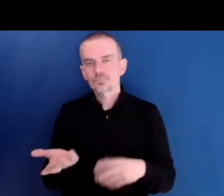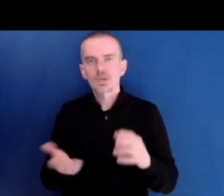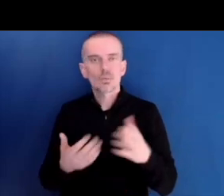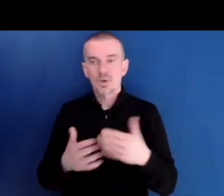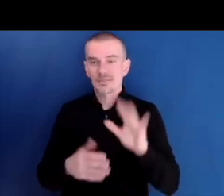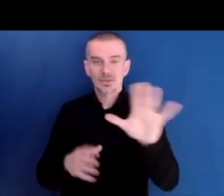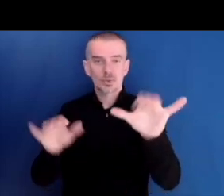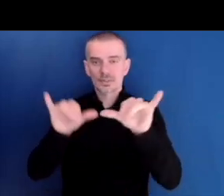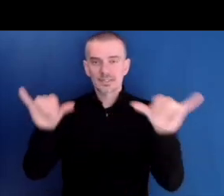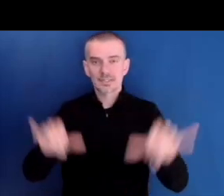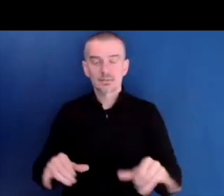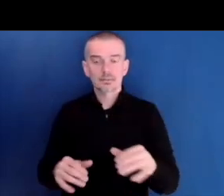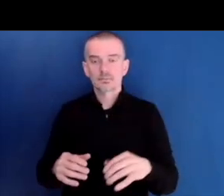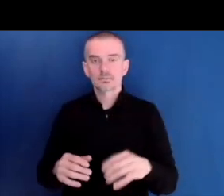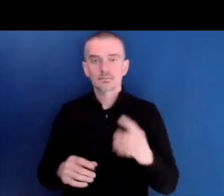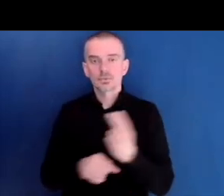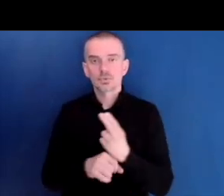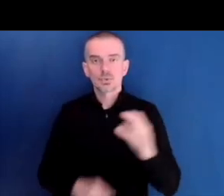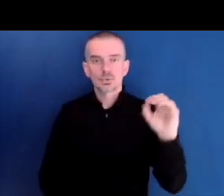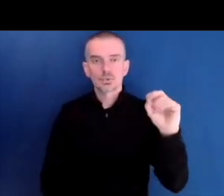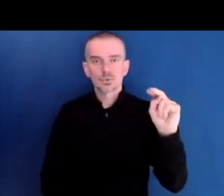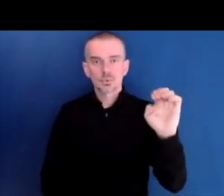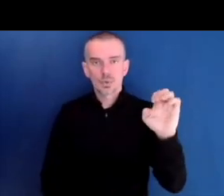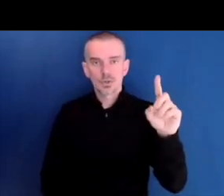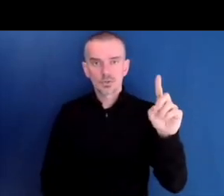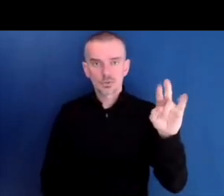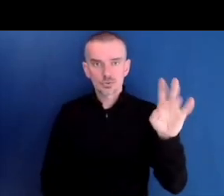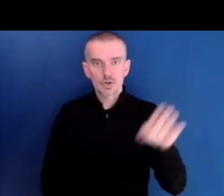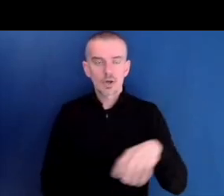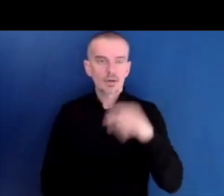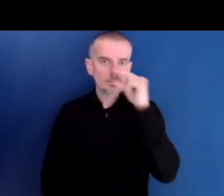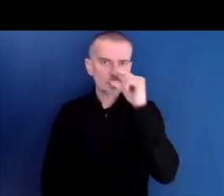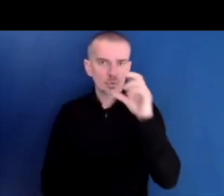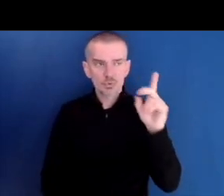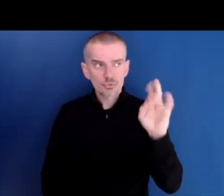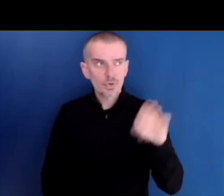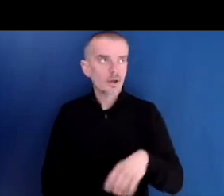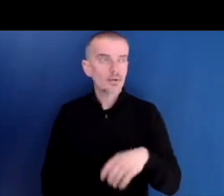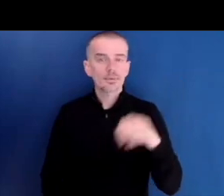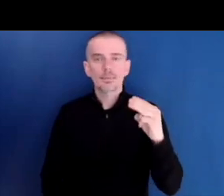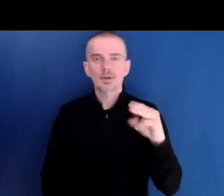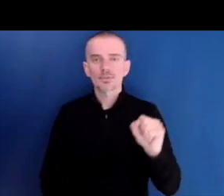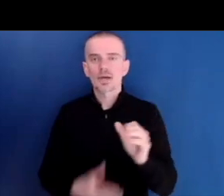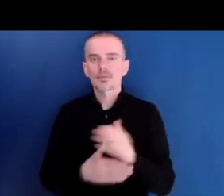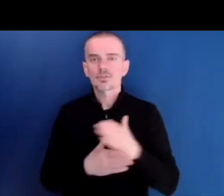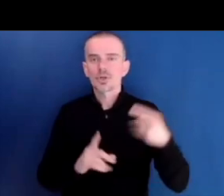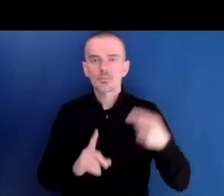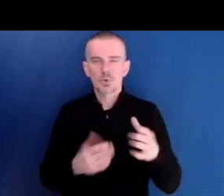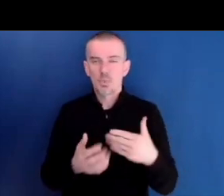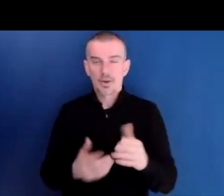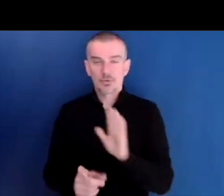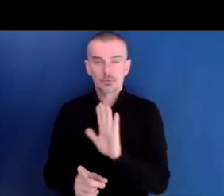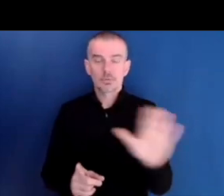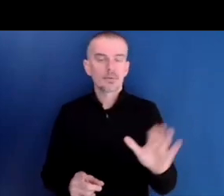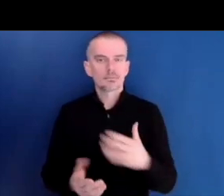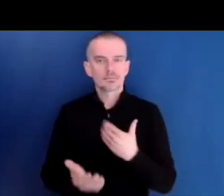like OneDrive or Google Drive or like Microsoft SharePoint, I always recommend